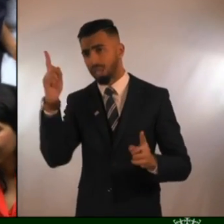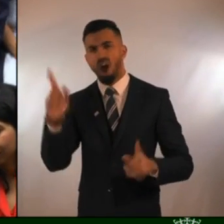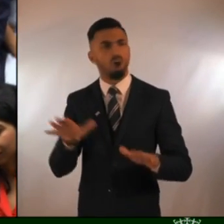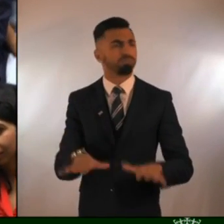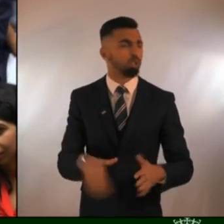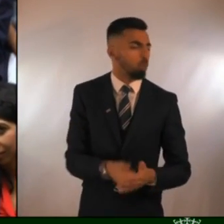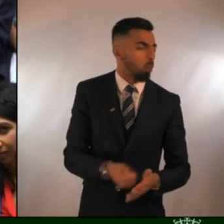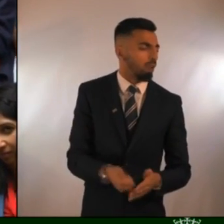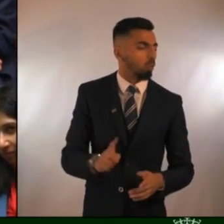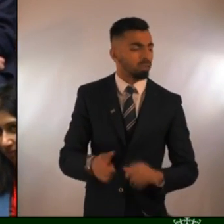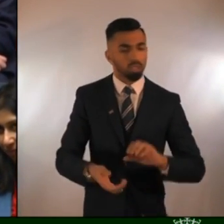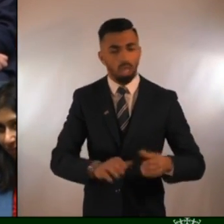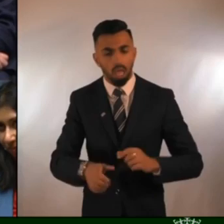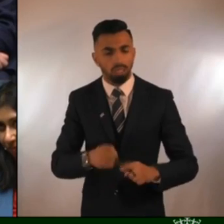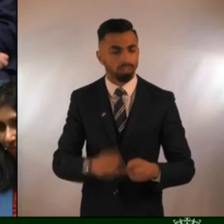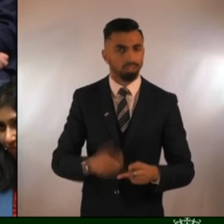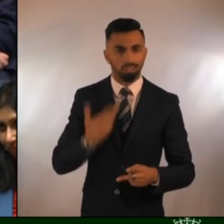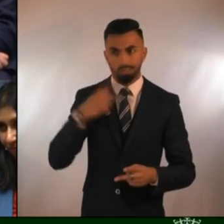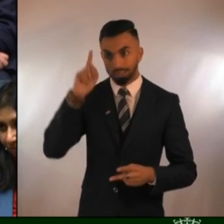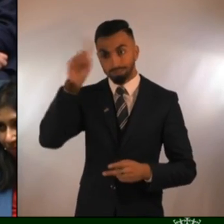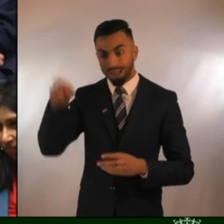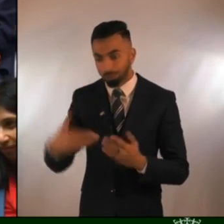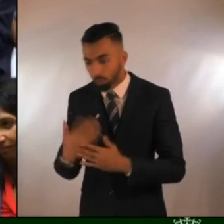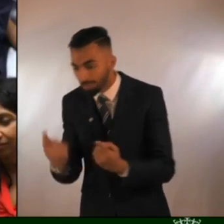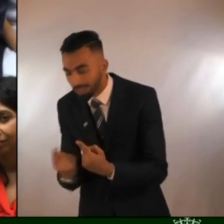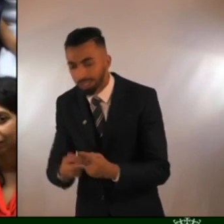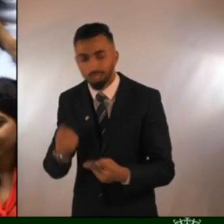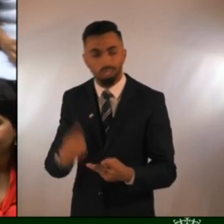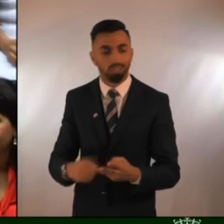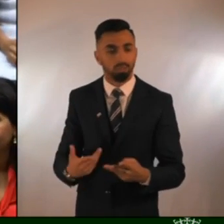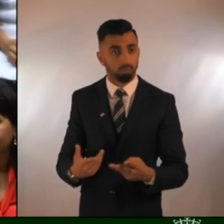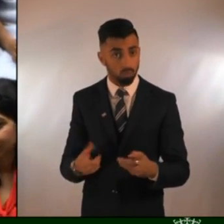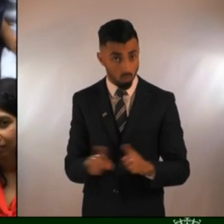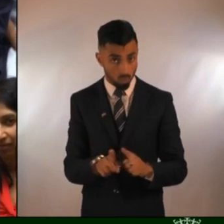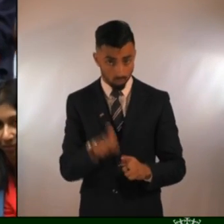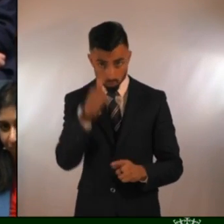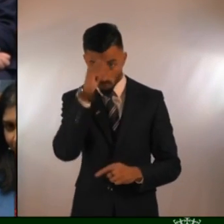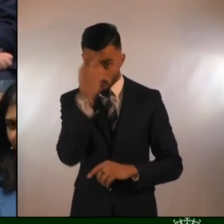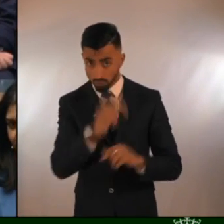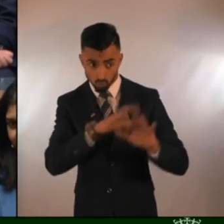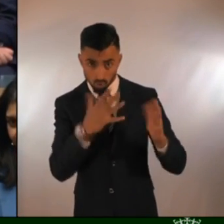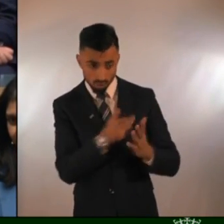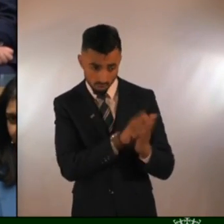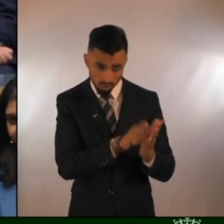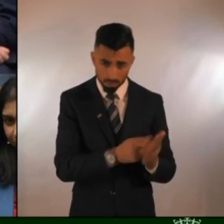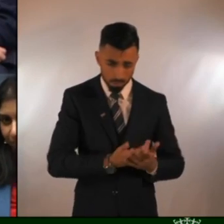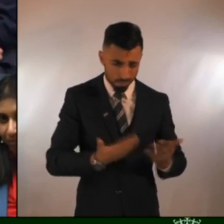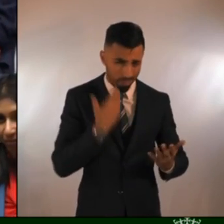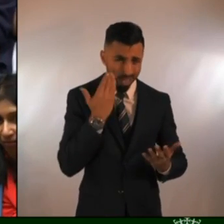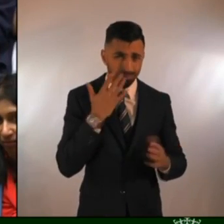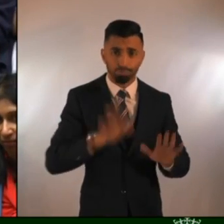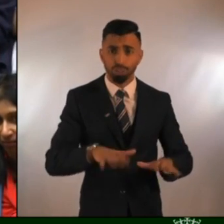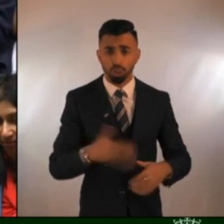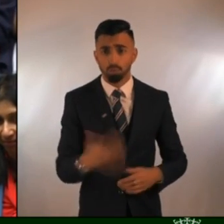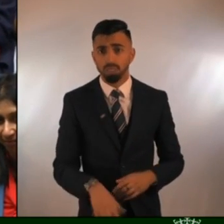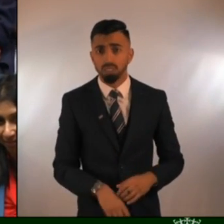and engineers. But we're also the country of Shakespeare, Austen and Dahl. Our greatest export to the world is